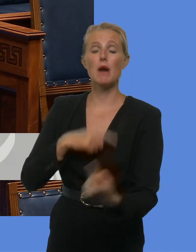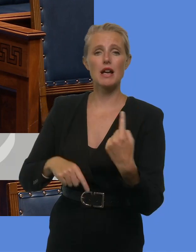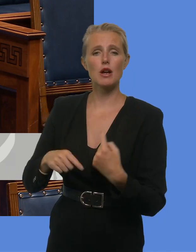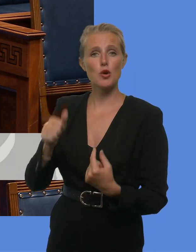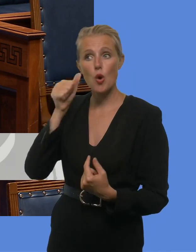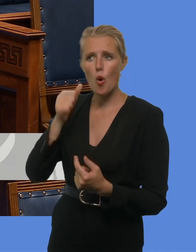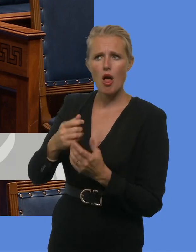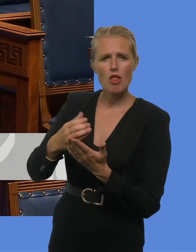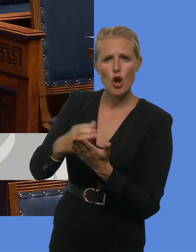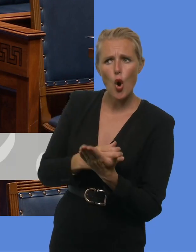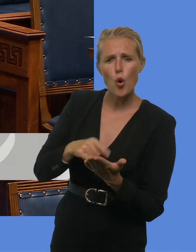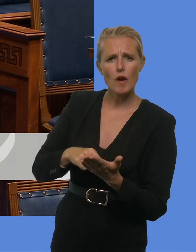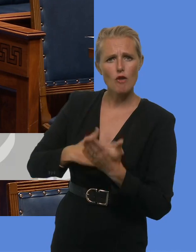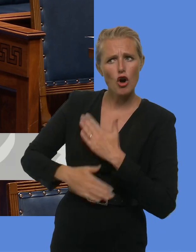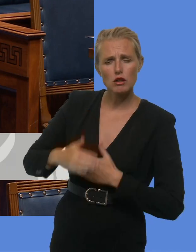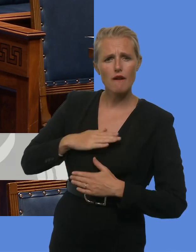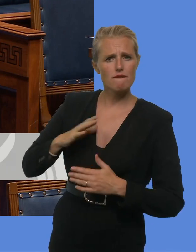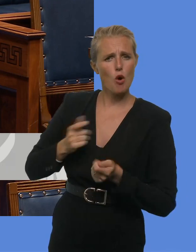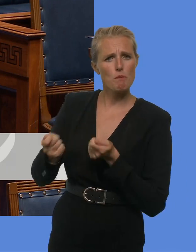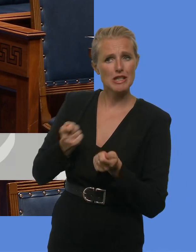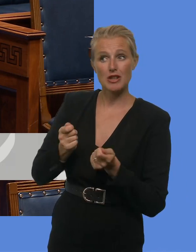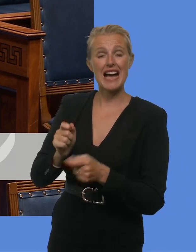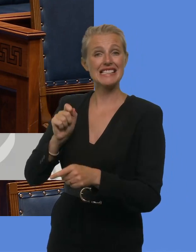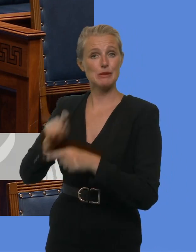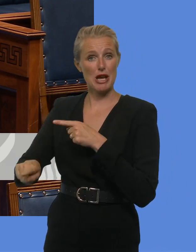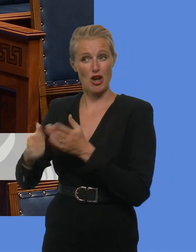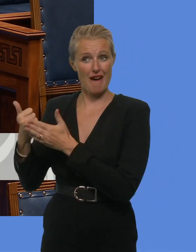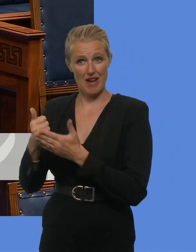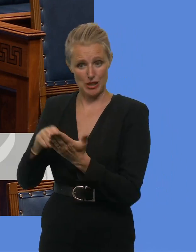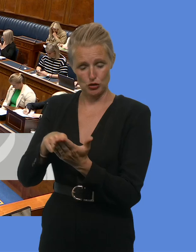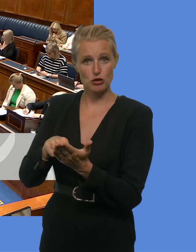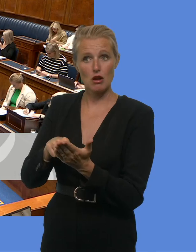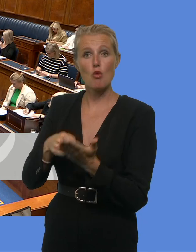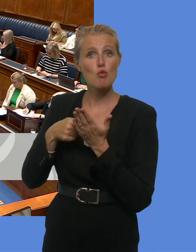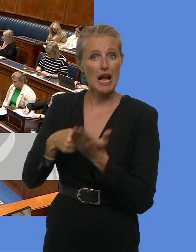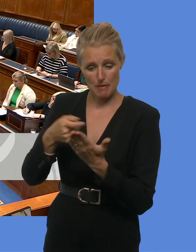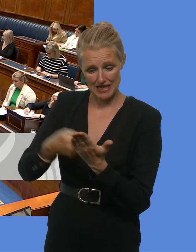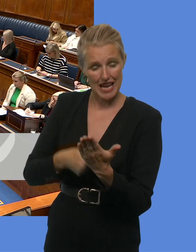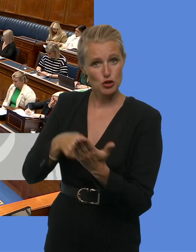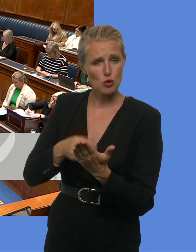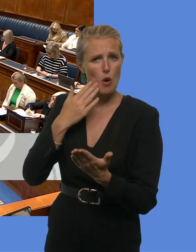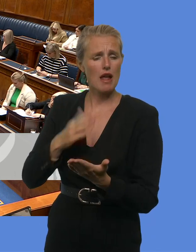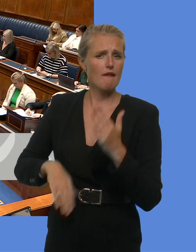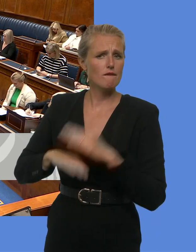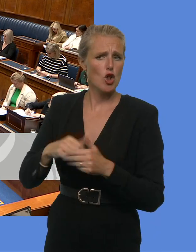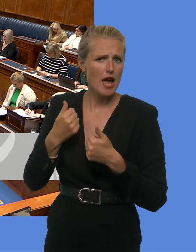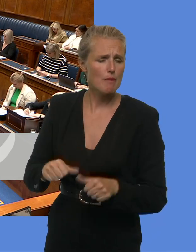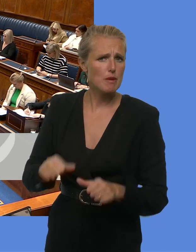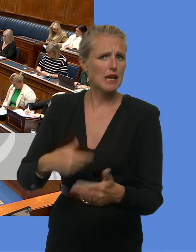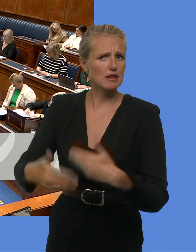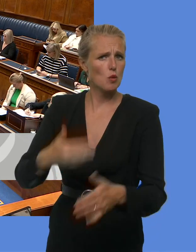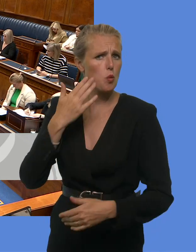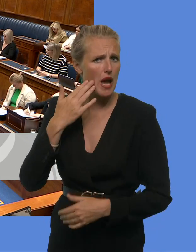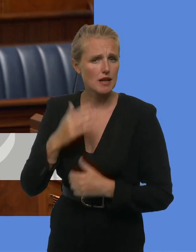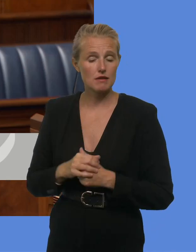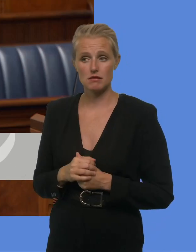Code of Conduct for Ministers and Special Advisers will be fully implemented? Thank you. Deputy First Minister. This work is underway and we're